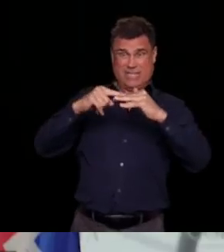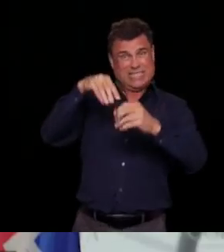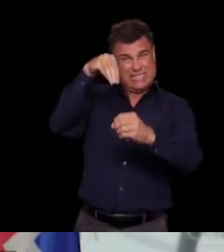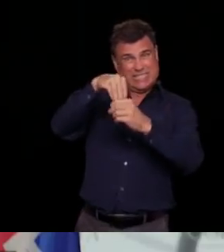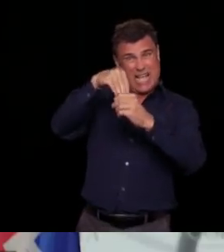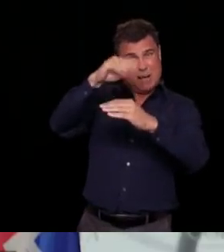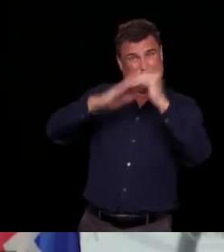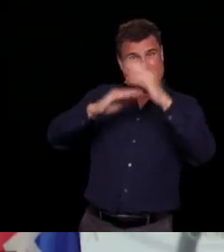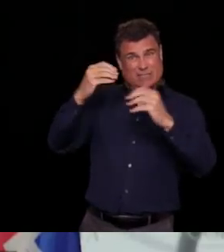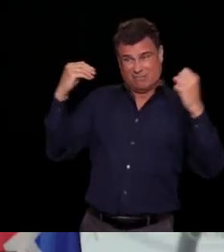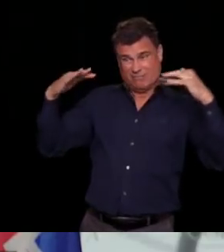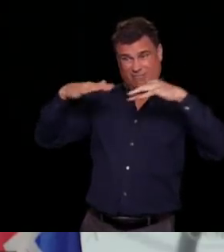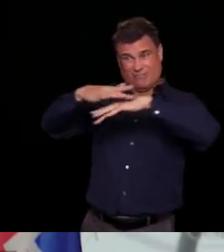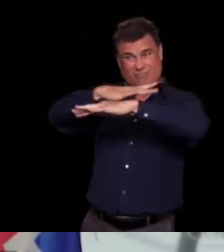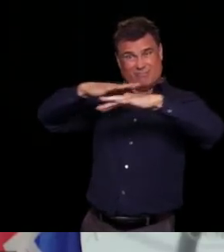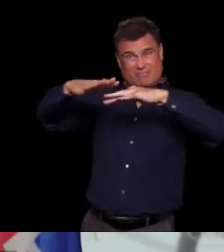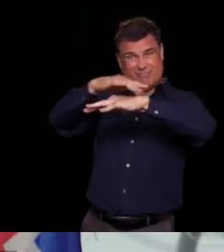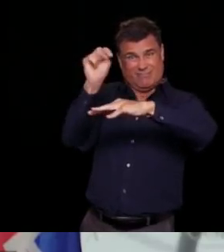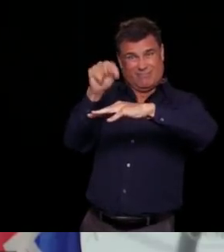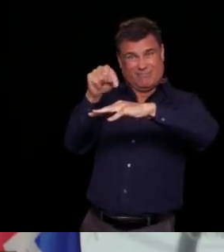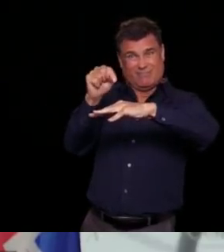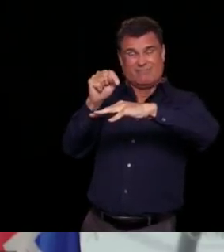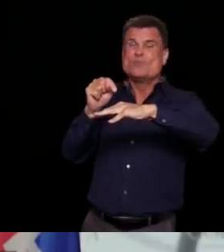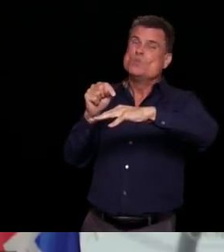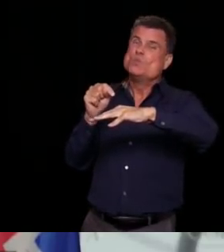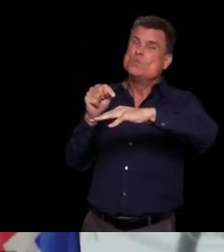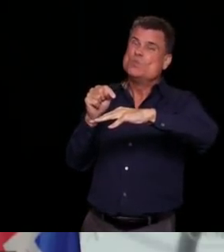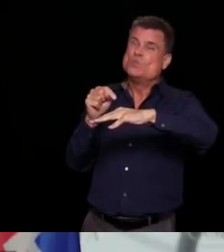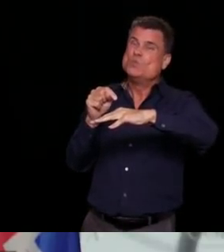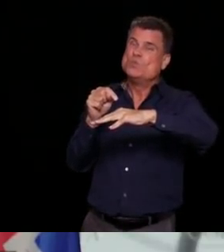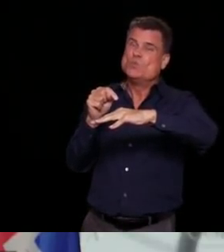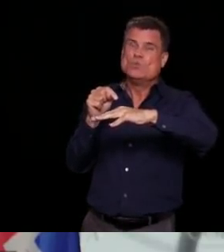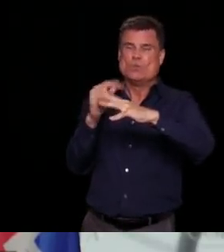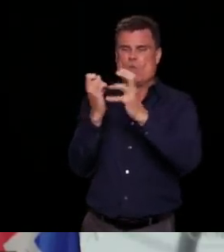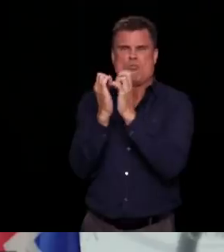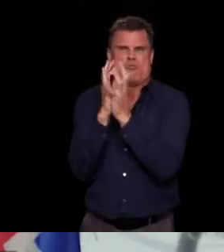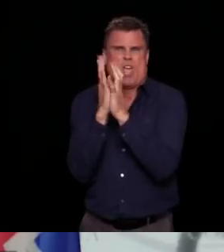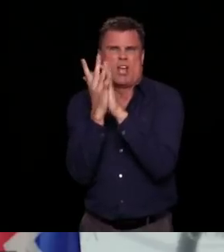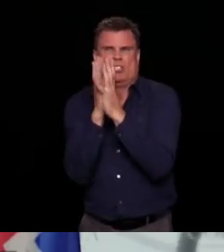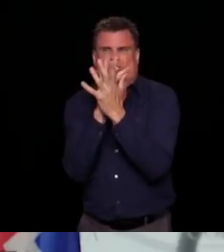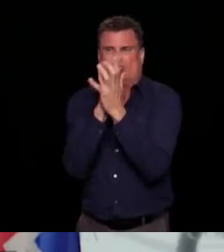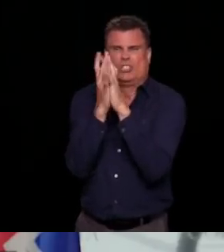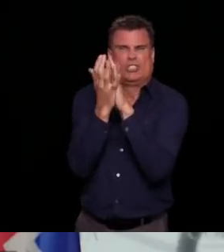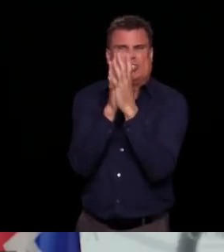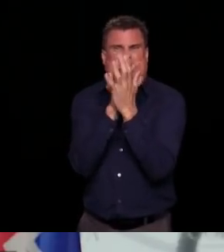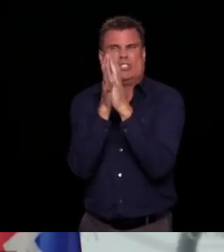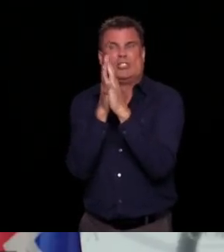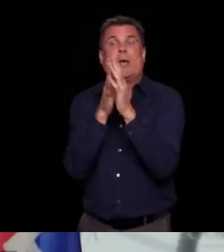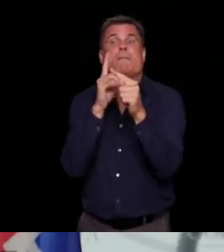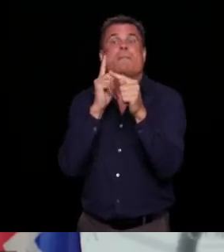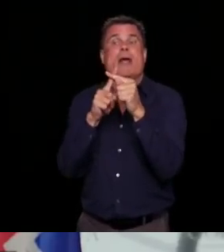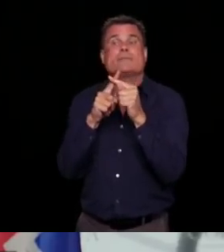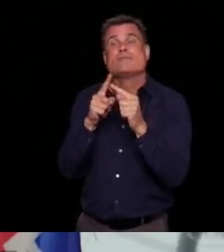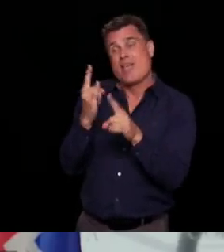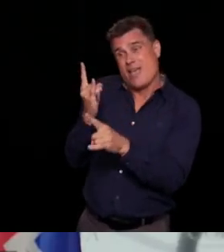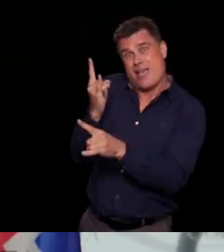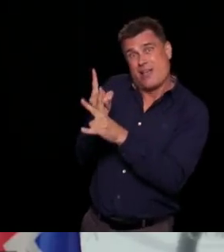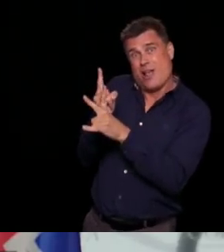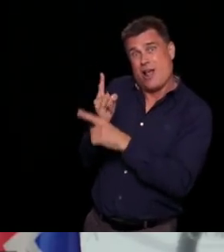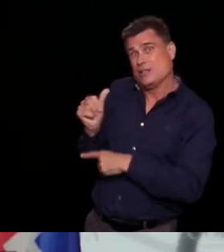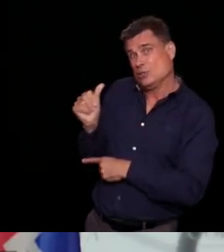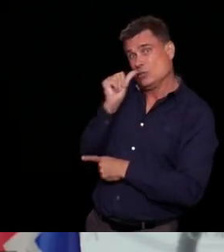of transmission. The two notable things about these gatherings are crowding and, in some cases, alcohol. These are often